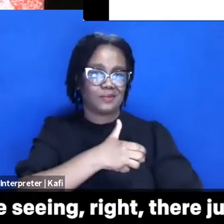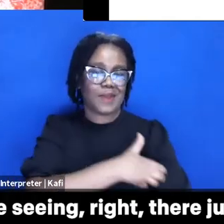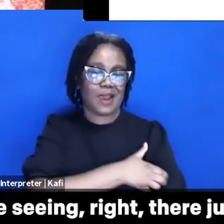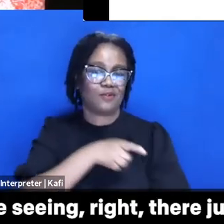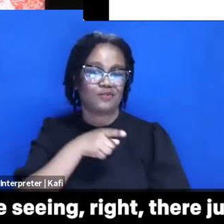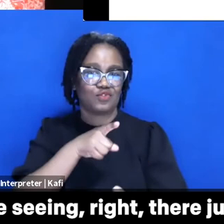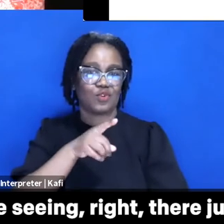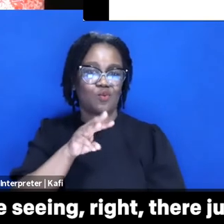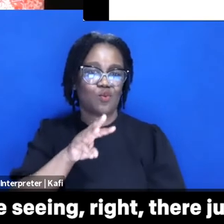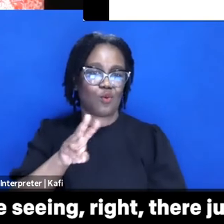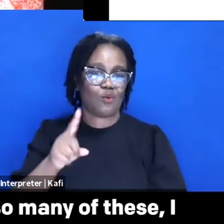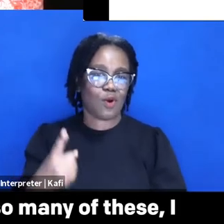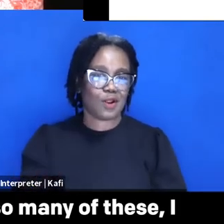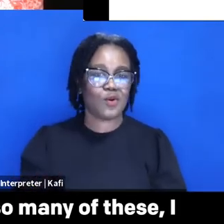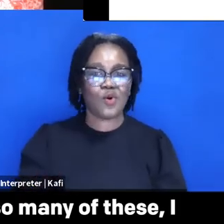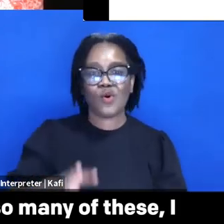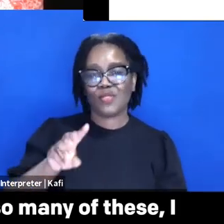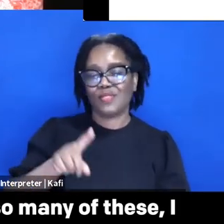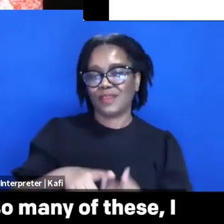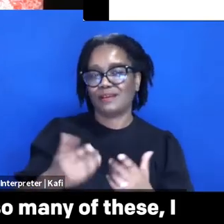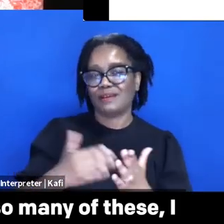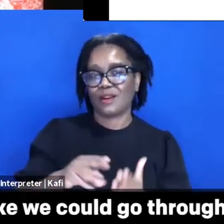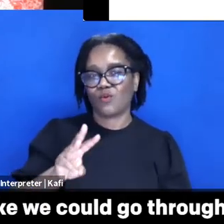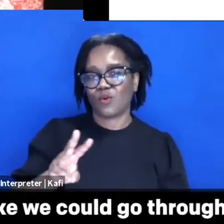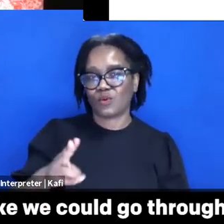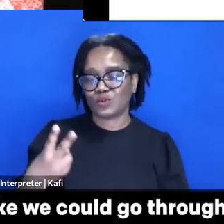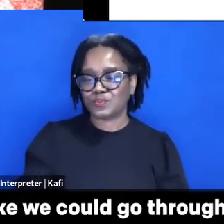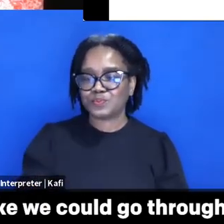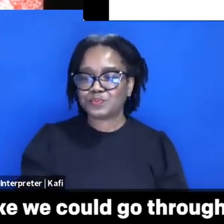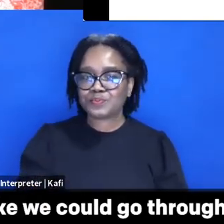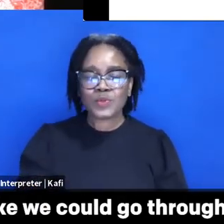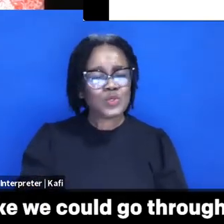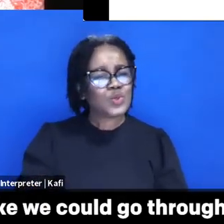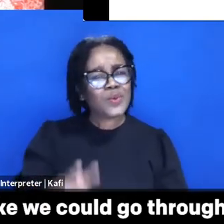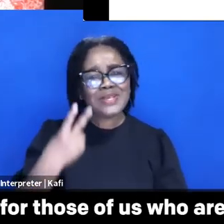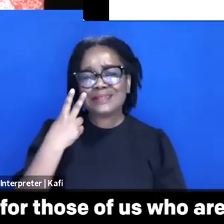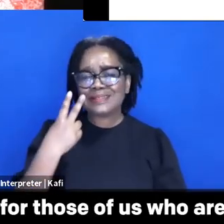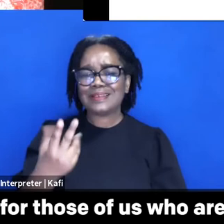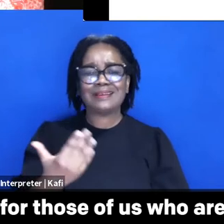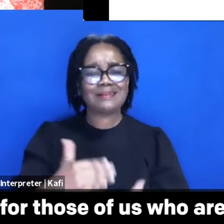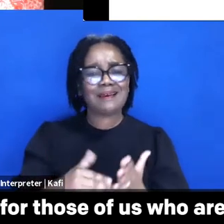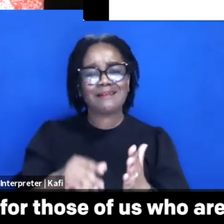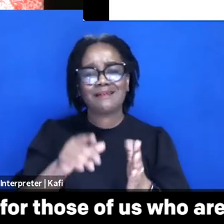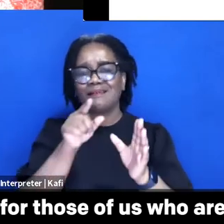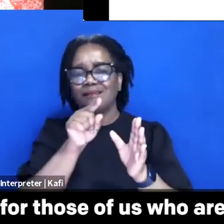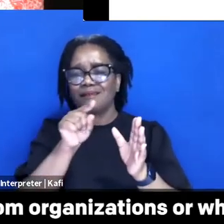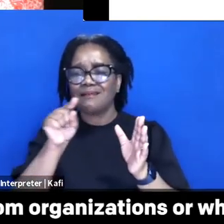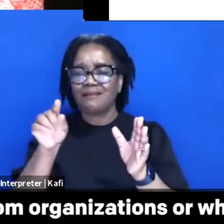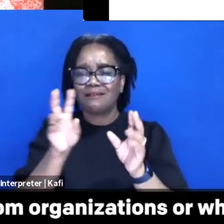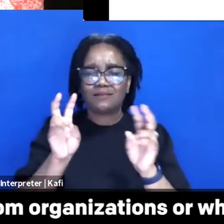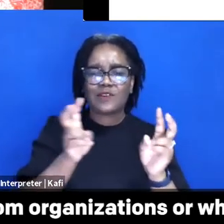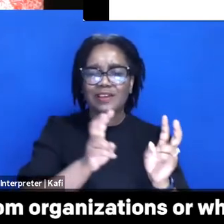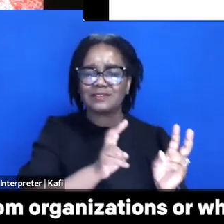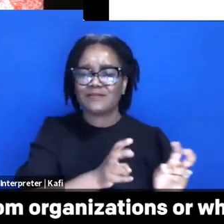So we're seeing, right? There are just so many of these. I feel like we could go through for those of us who are here